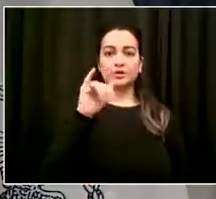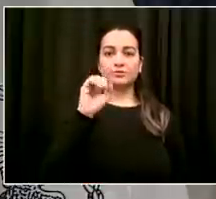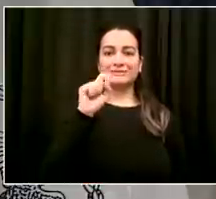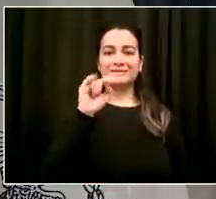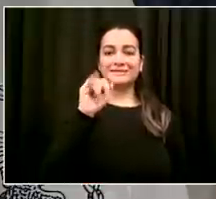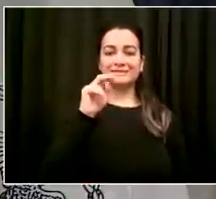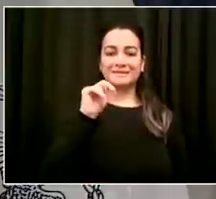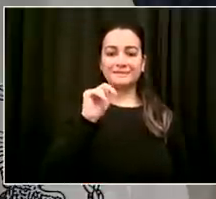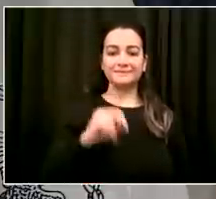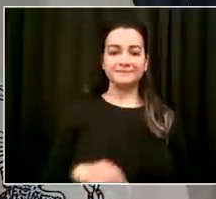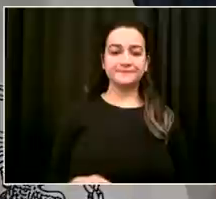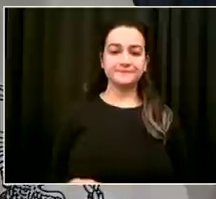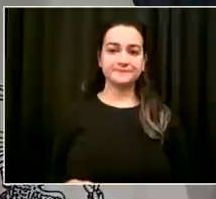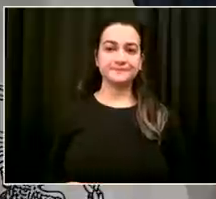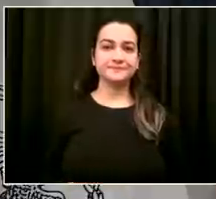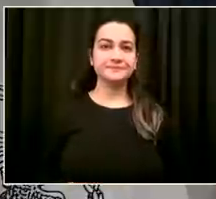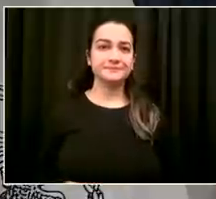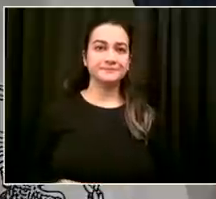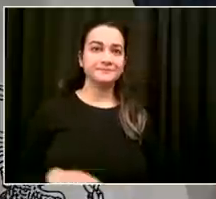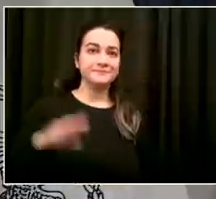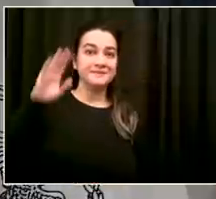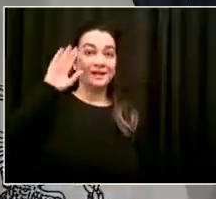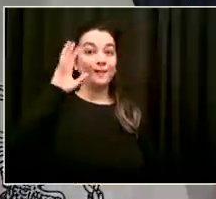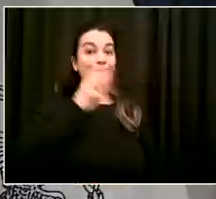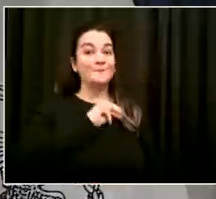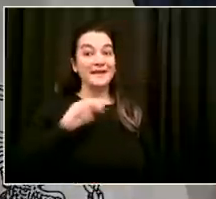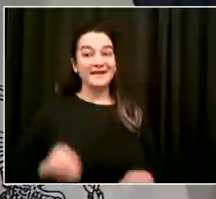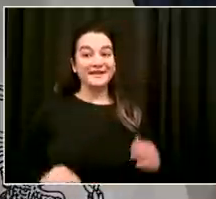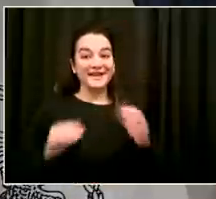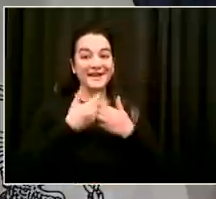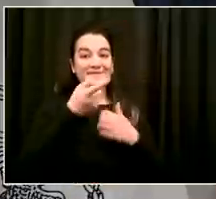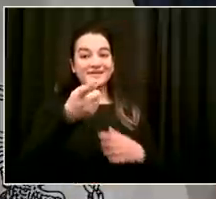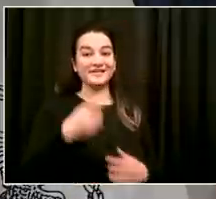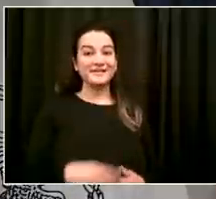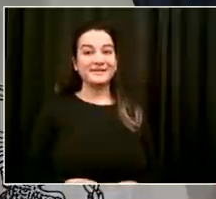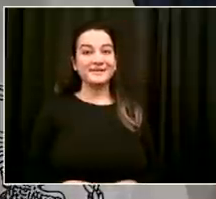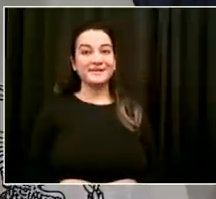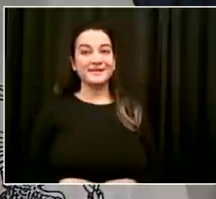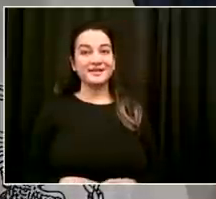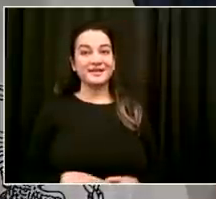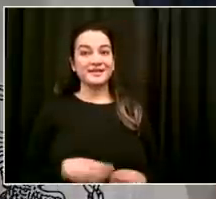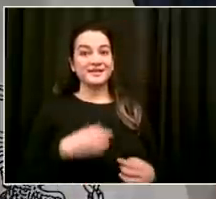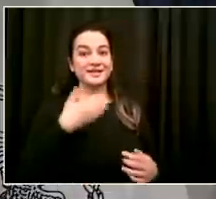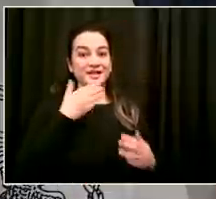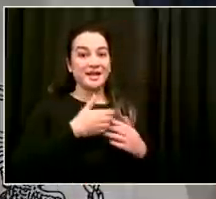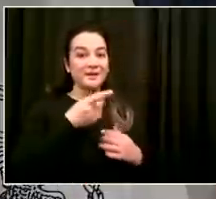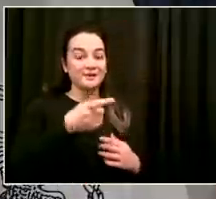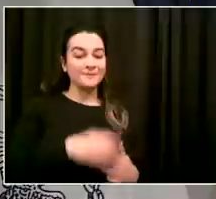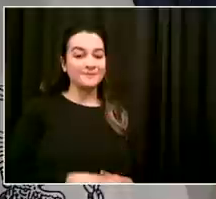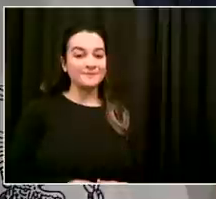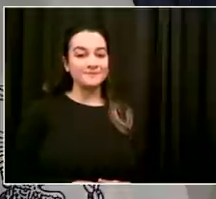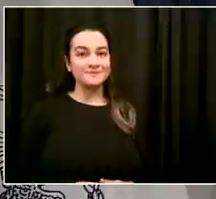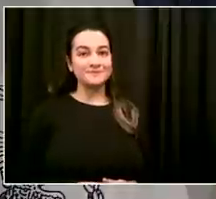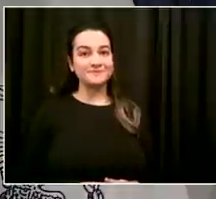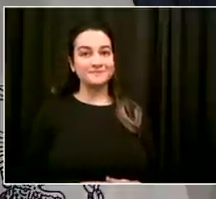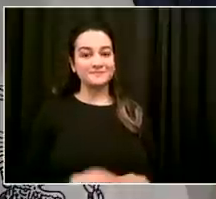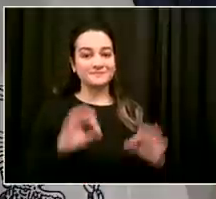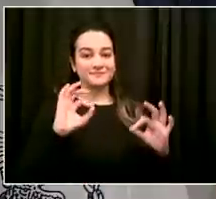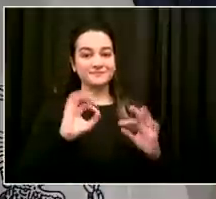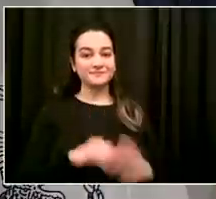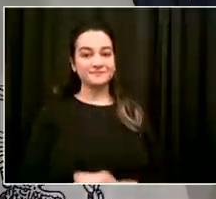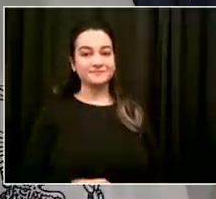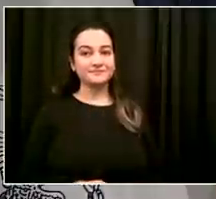thanks. I wanted to talk about the homebound seniors you mentioned. You said that might be a possibility of sending a nurse to